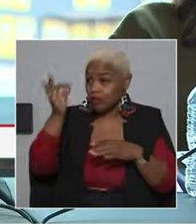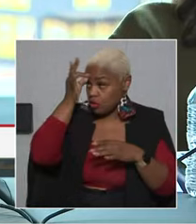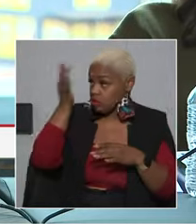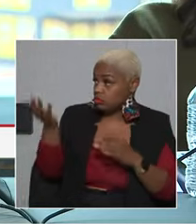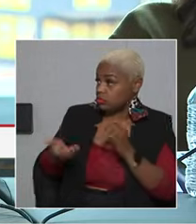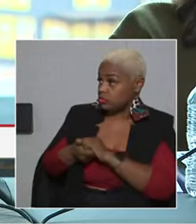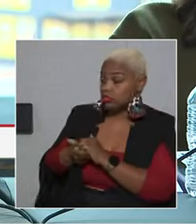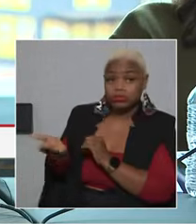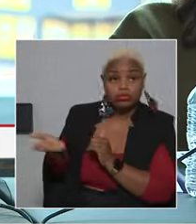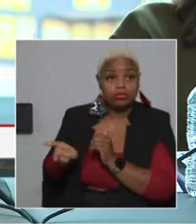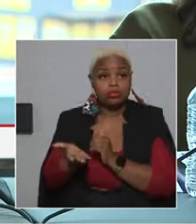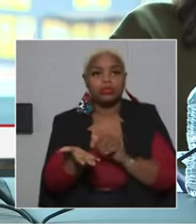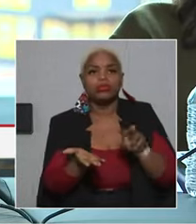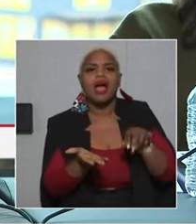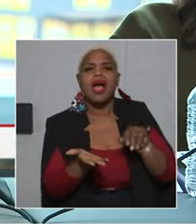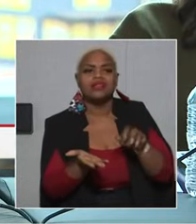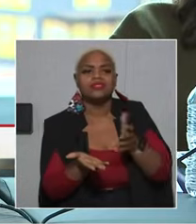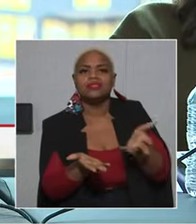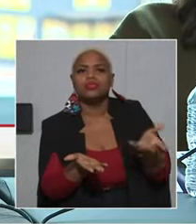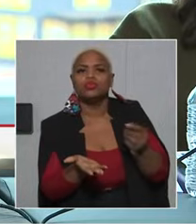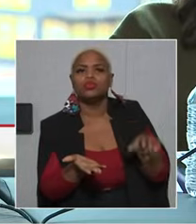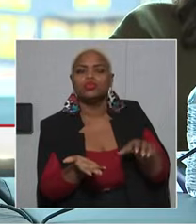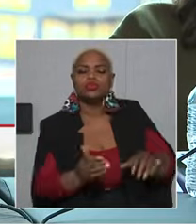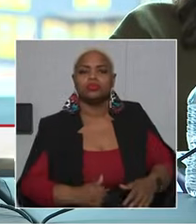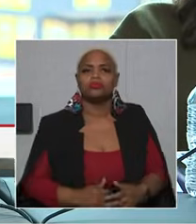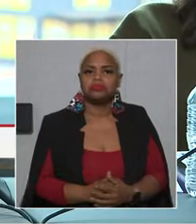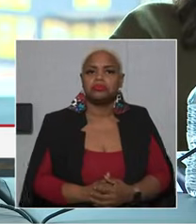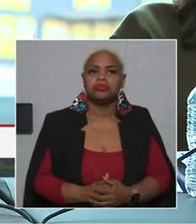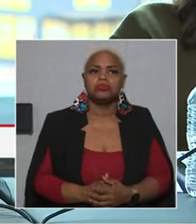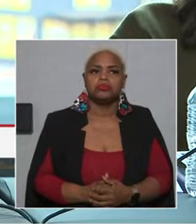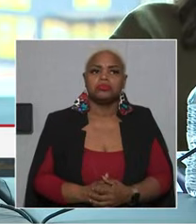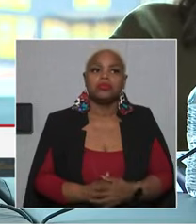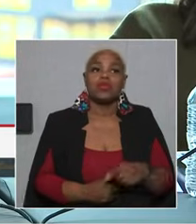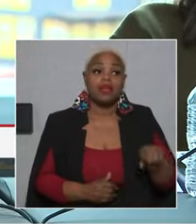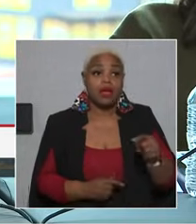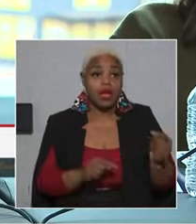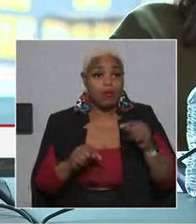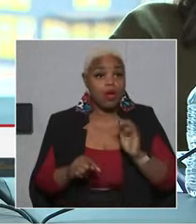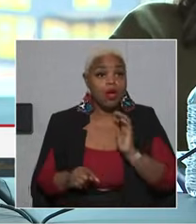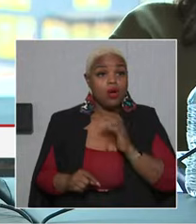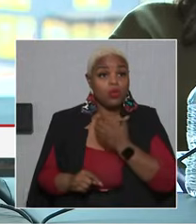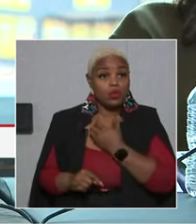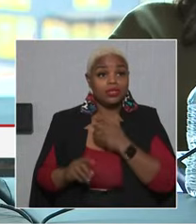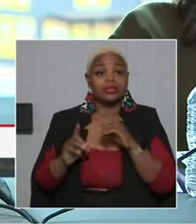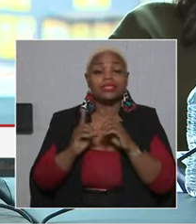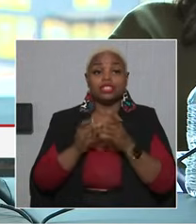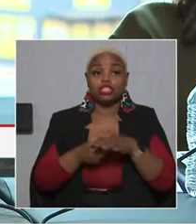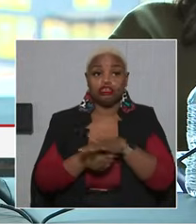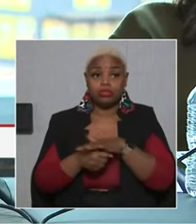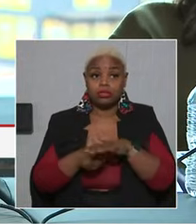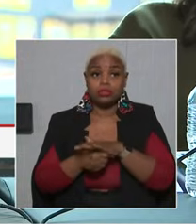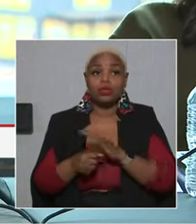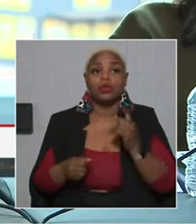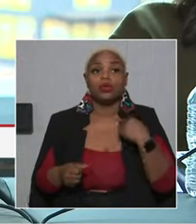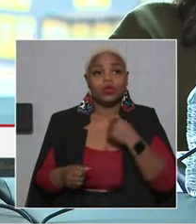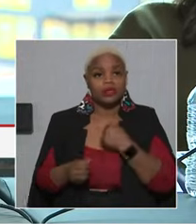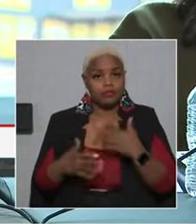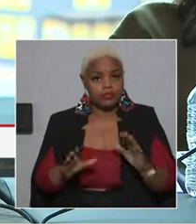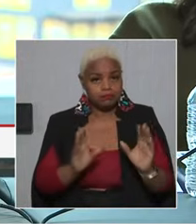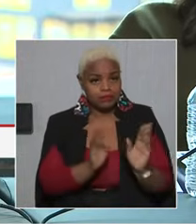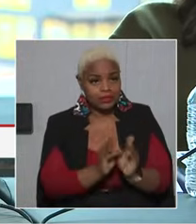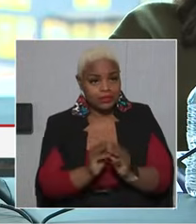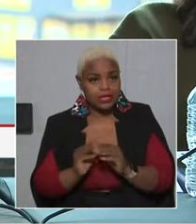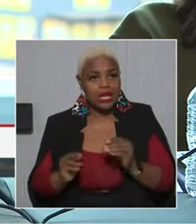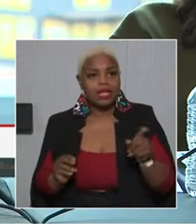to all 7 of our districts. They do come to attend our roll calls, and then they do go out with our